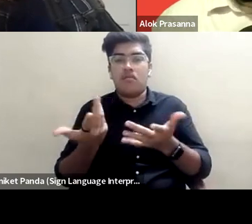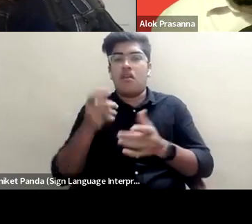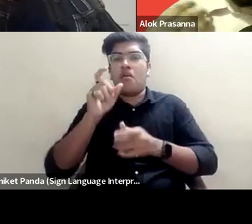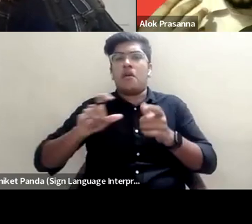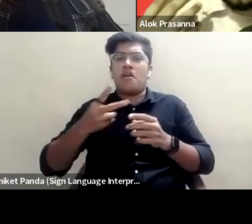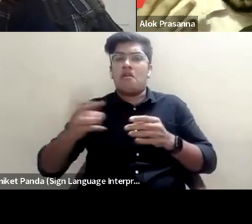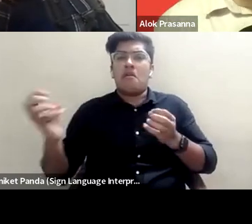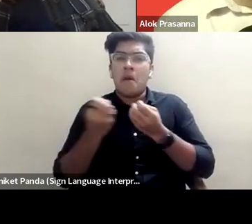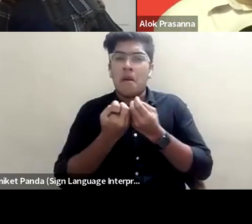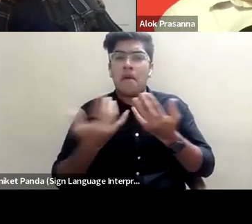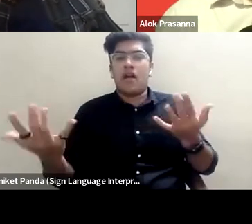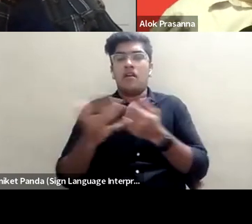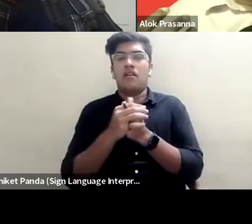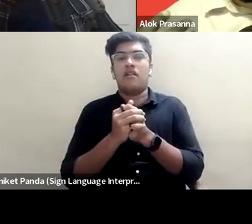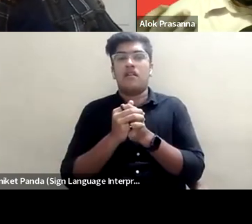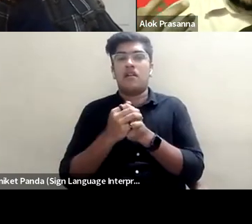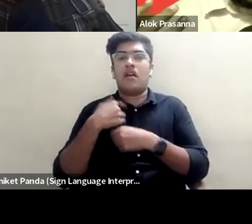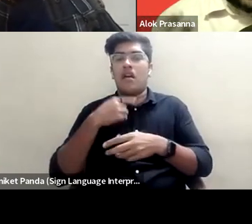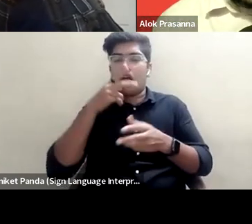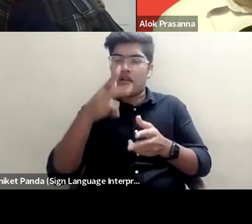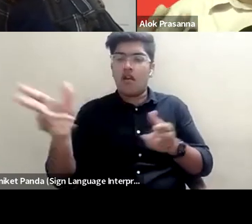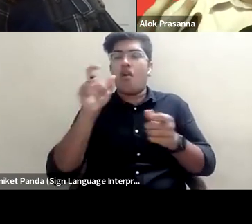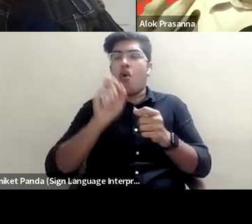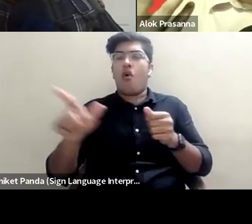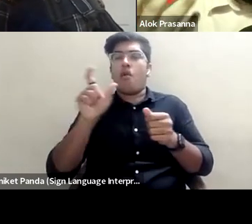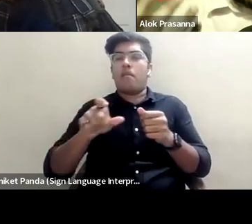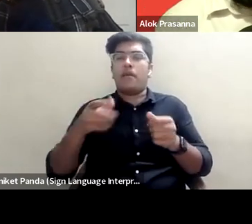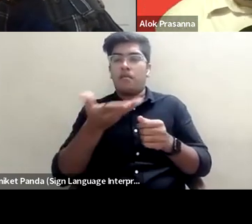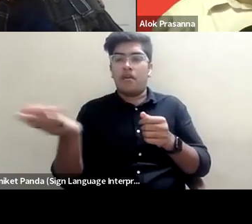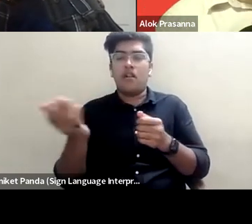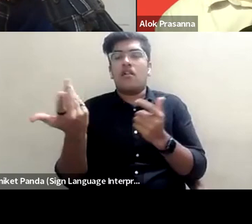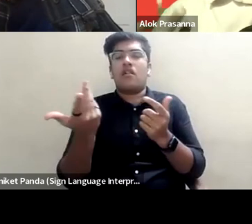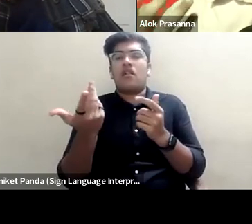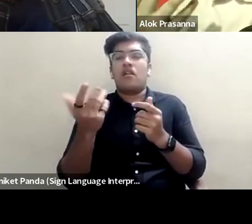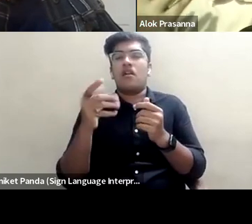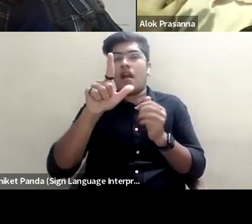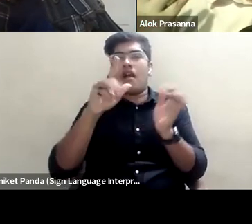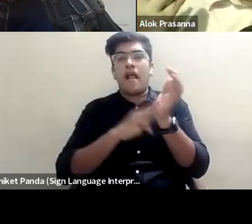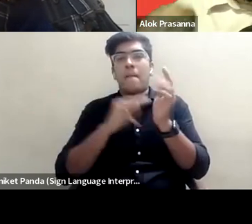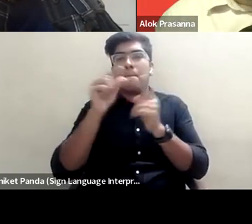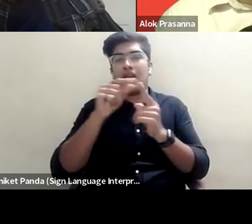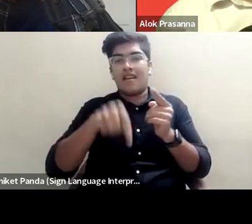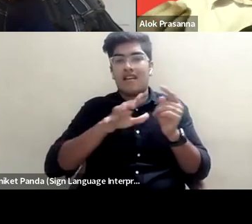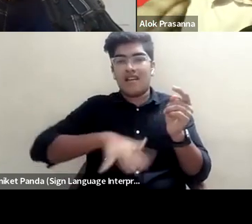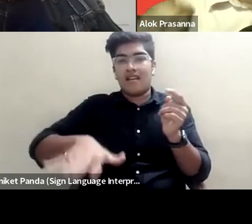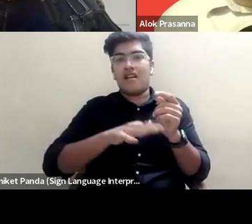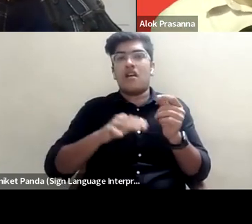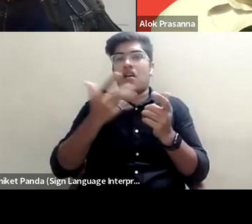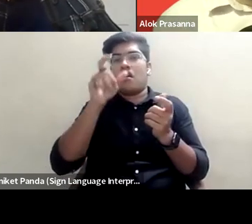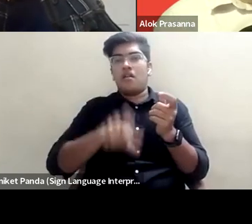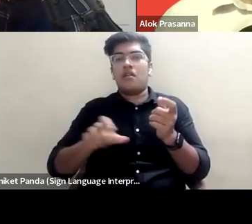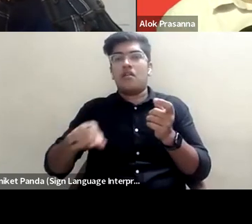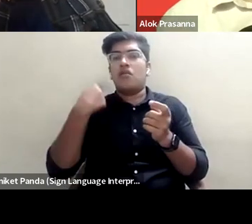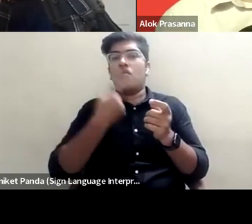and I always tell this to everyone, that the average LMP in this country is probably the most hardworking, the most